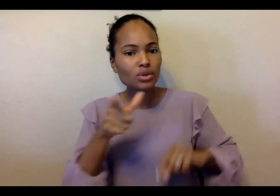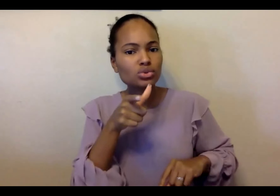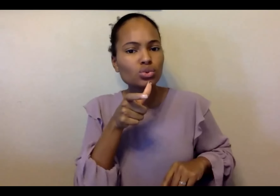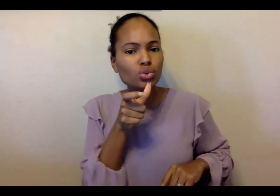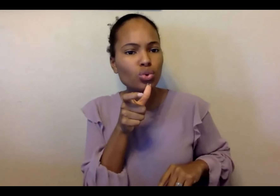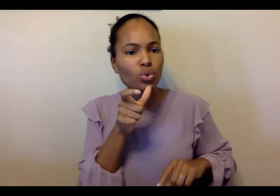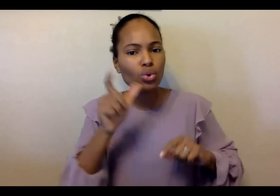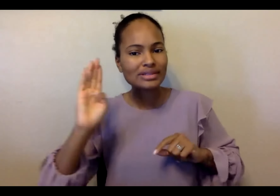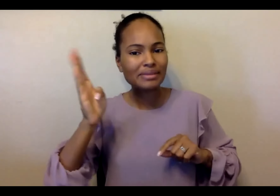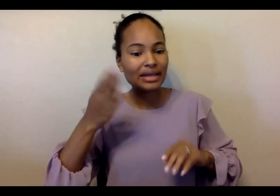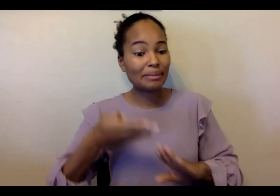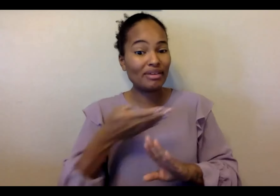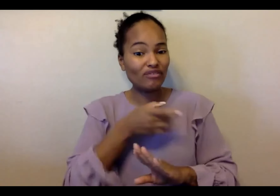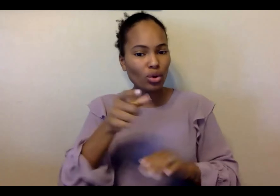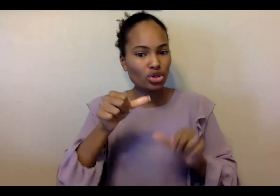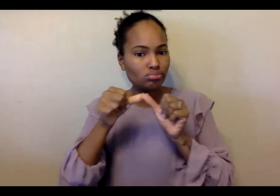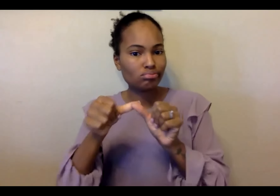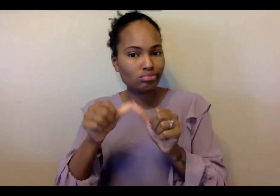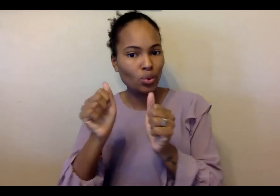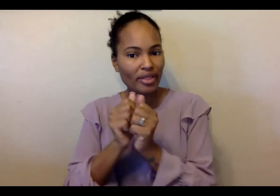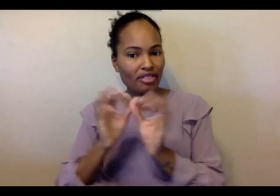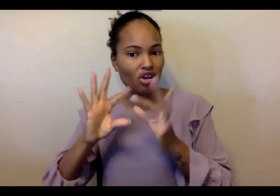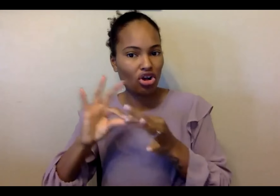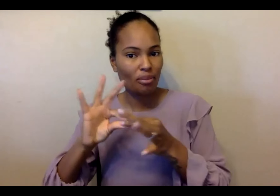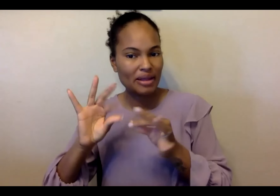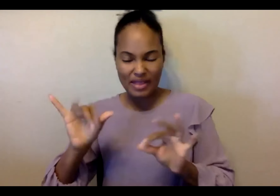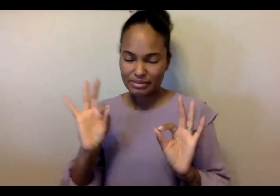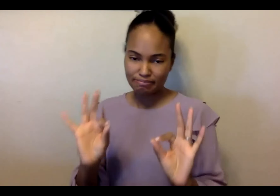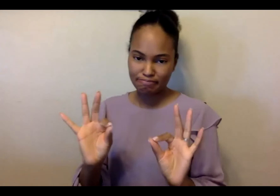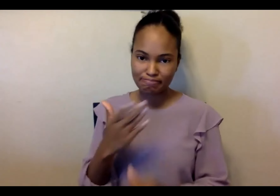you continue speaking, that'd be great.